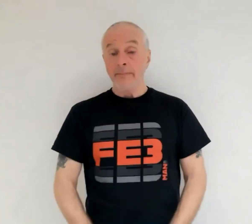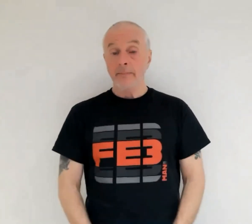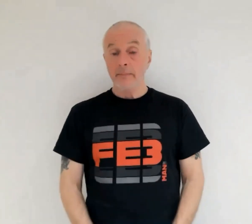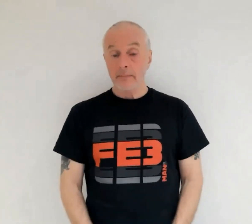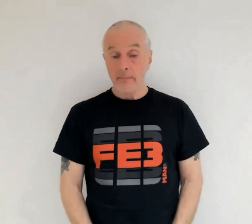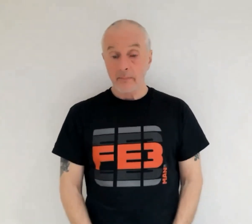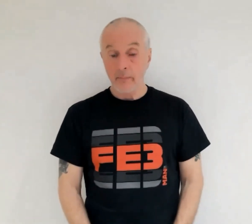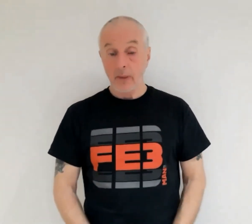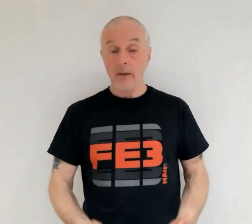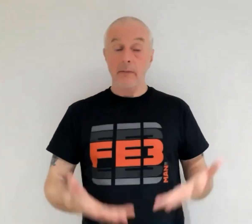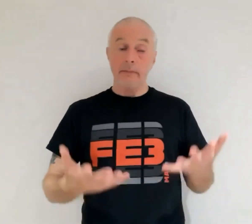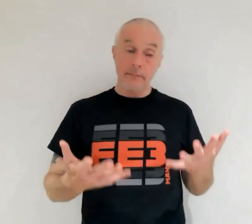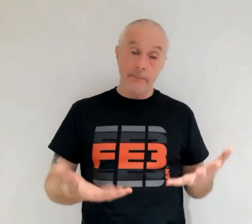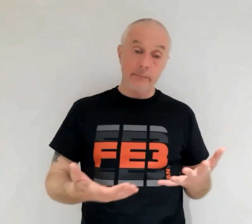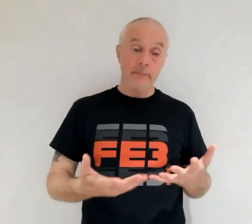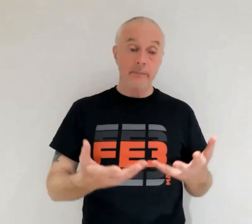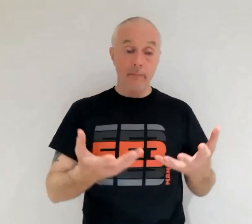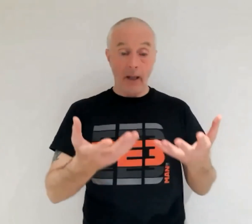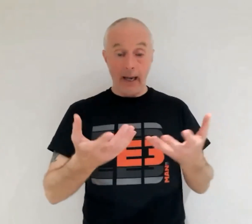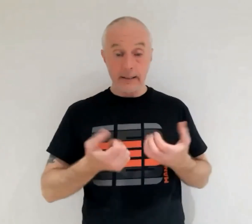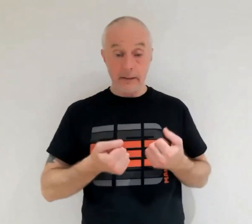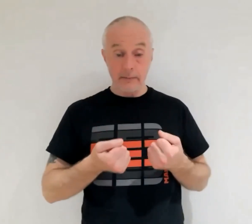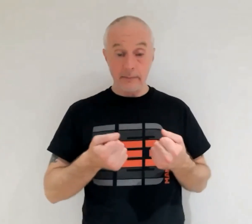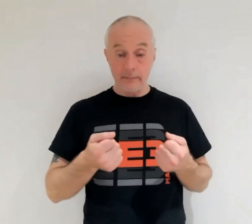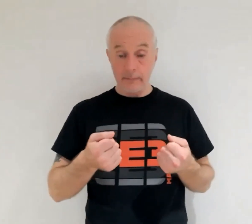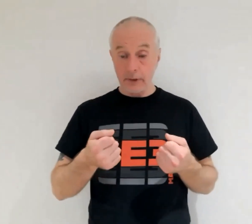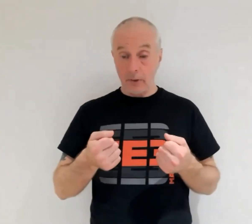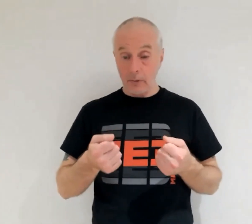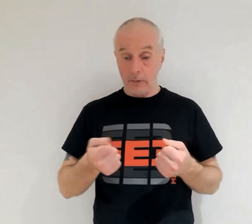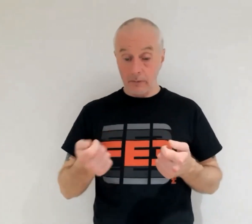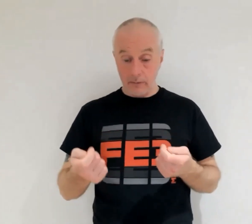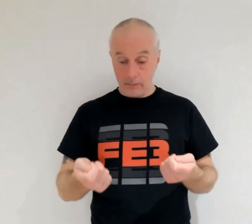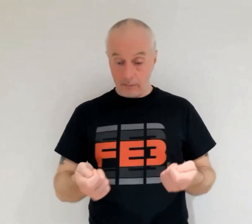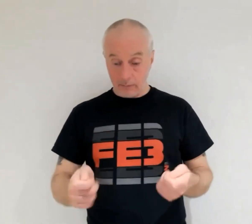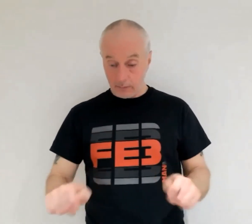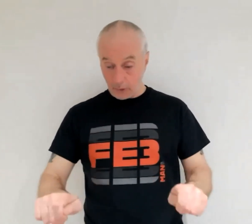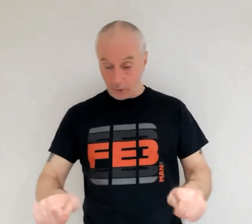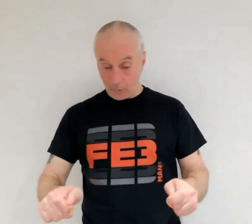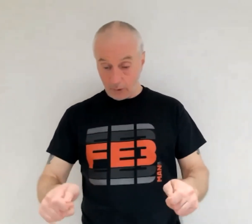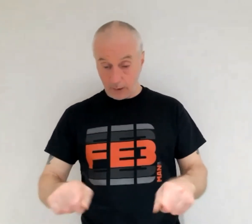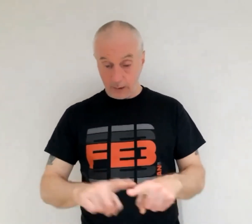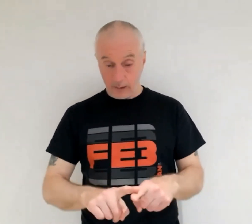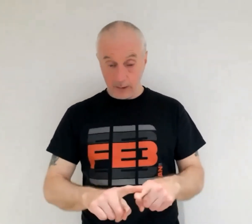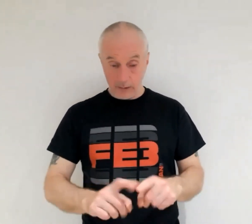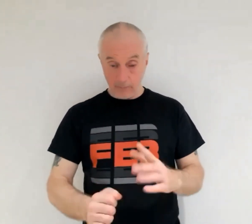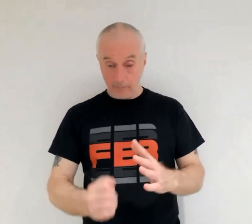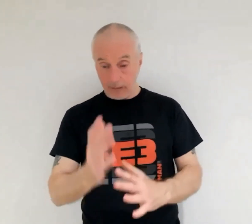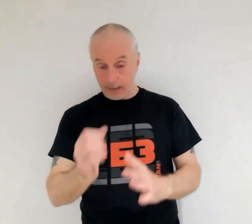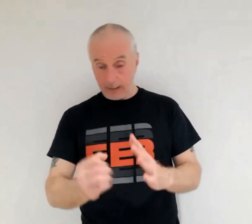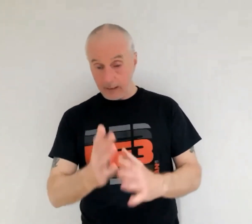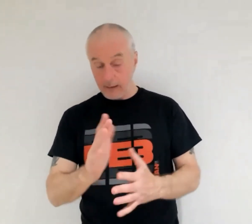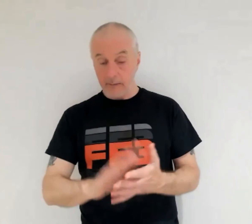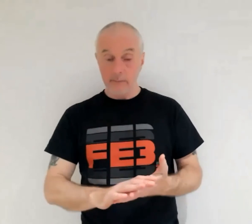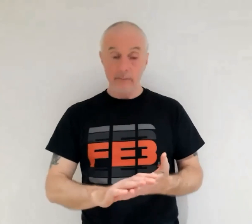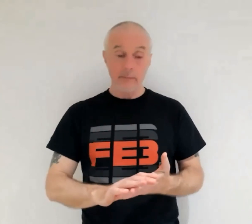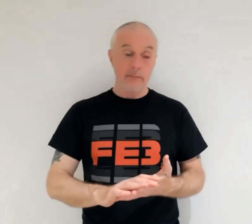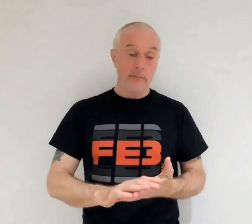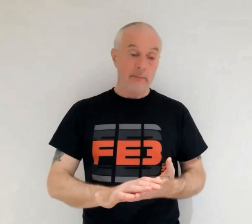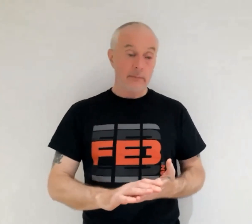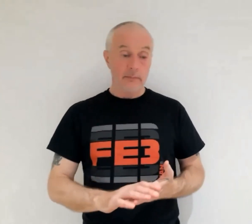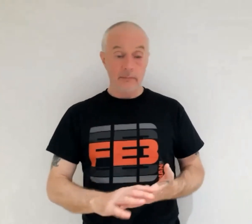Kind of accepted that downstream of the meter, i.e. appliances, will need to change. That's